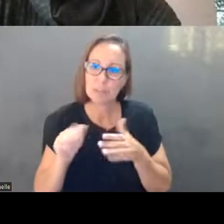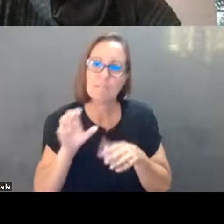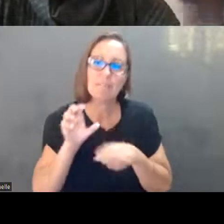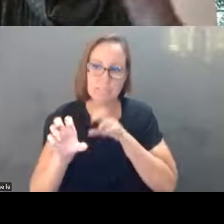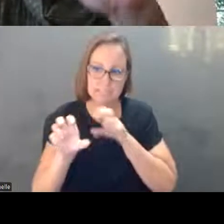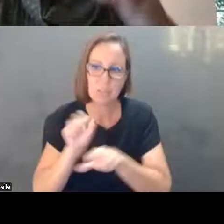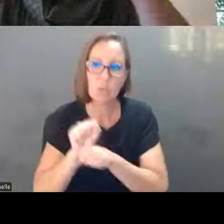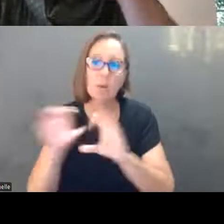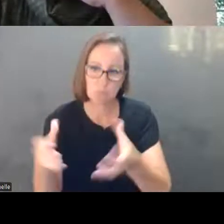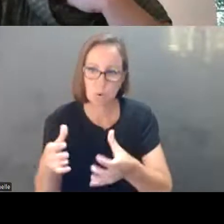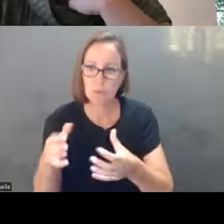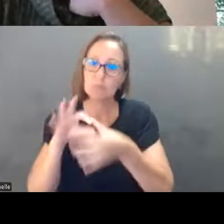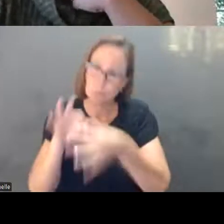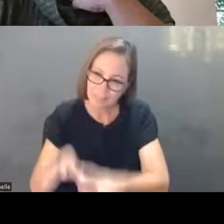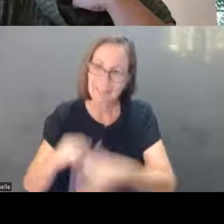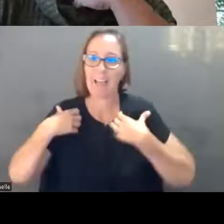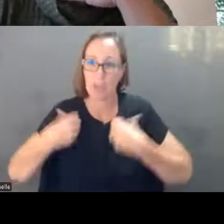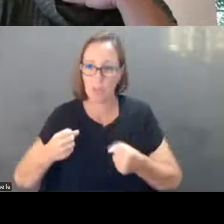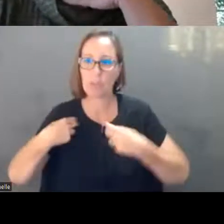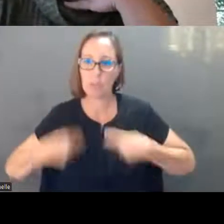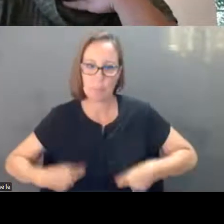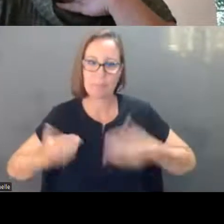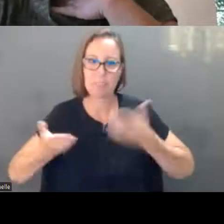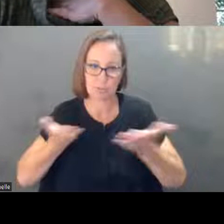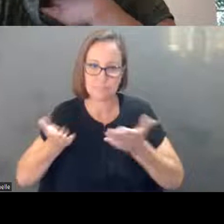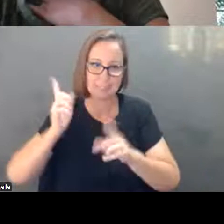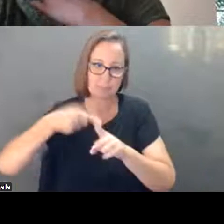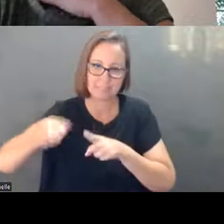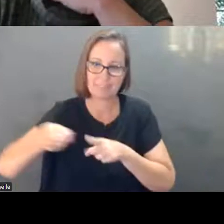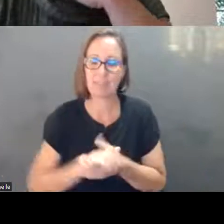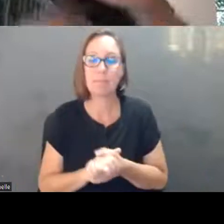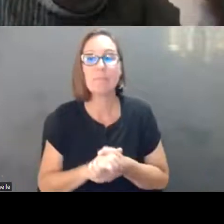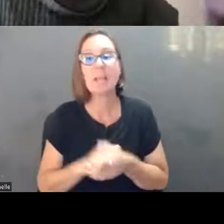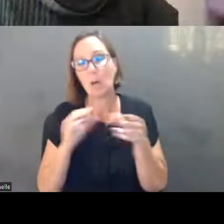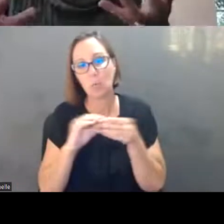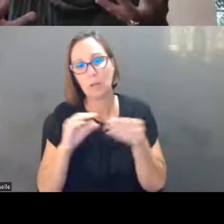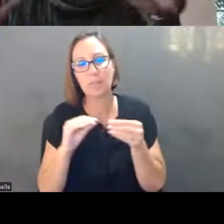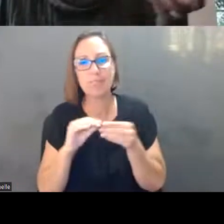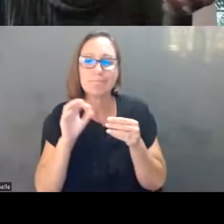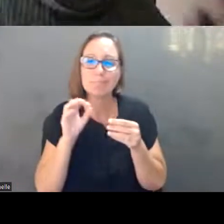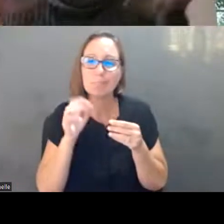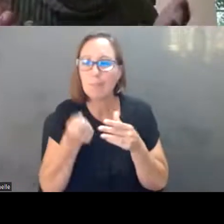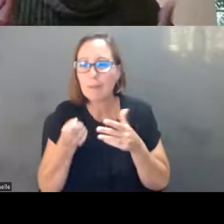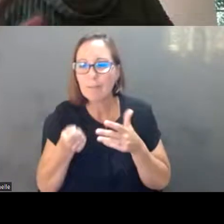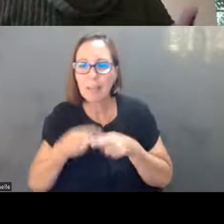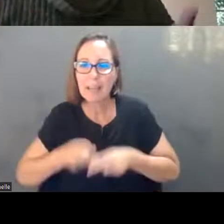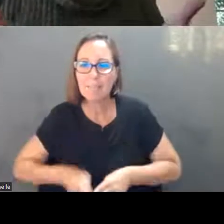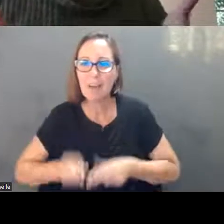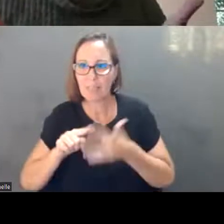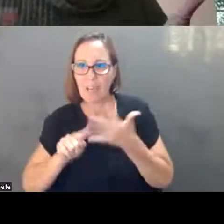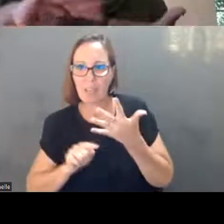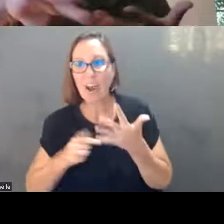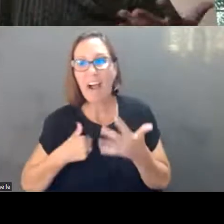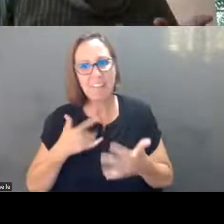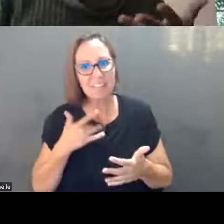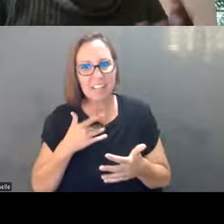specific to health and human services. And so I will touch briefly on some of those other pieces, because I got a feeling there are some people